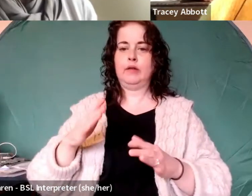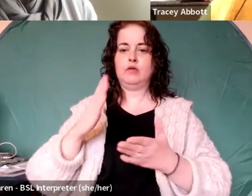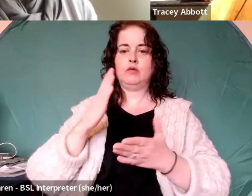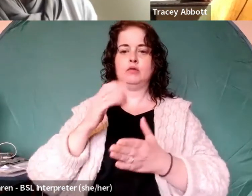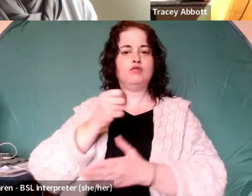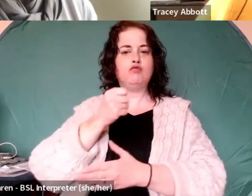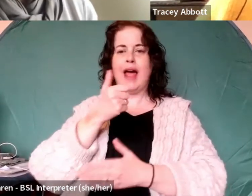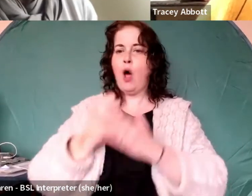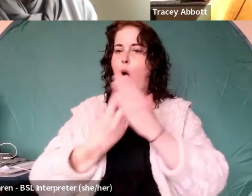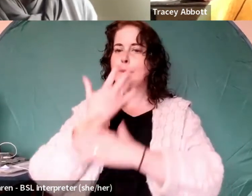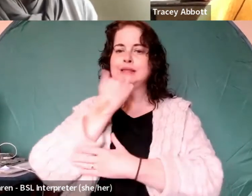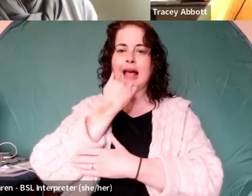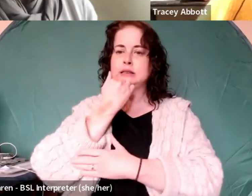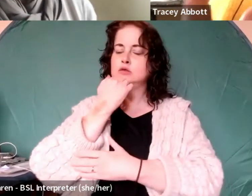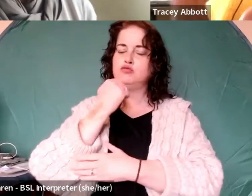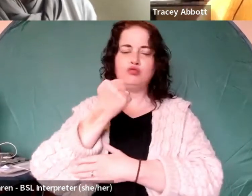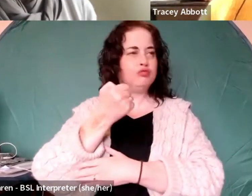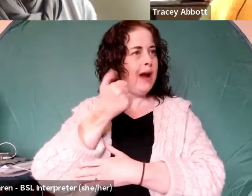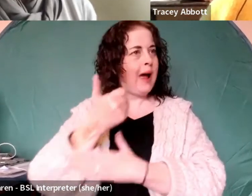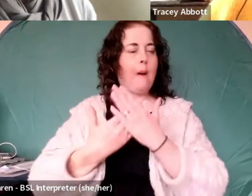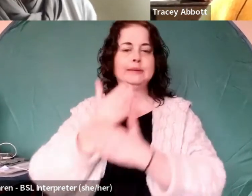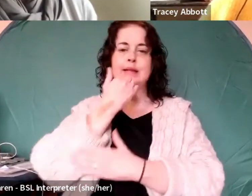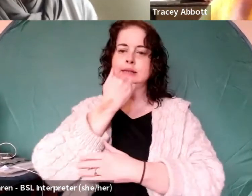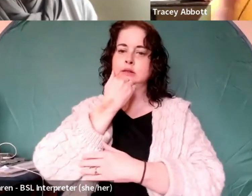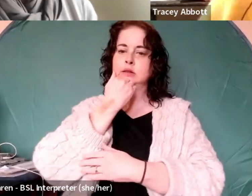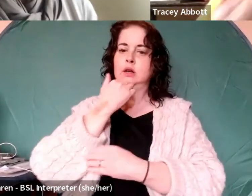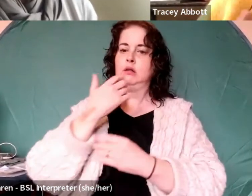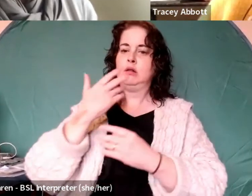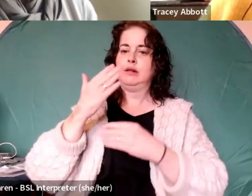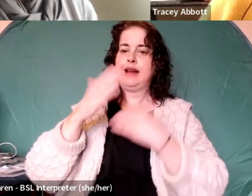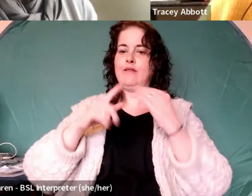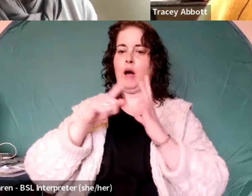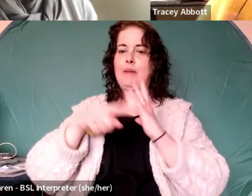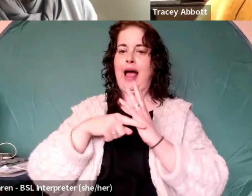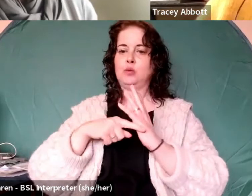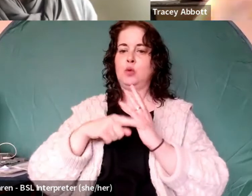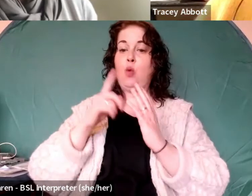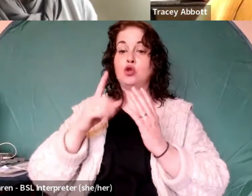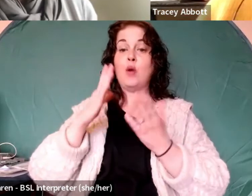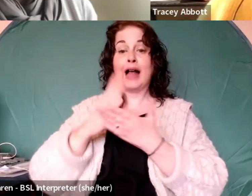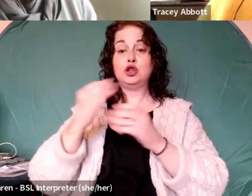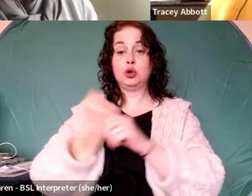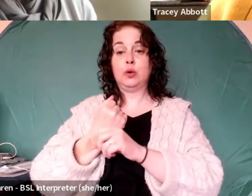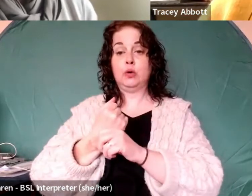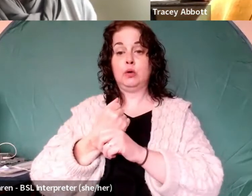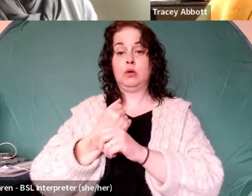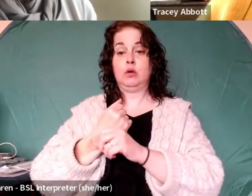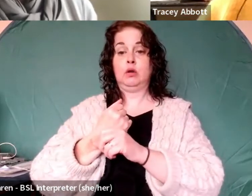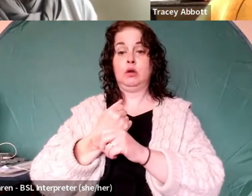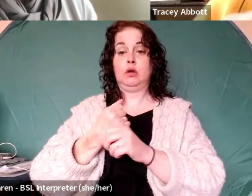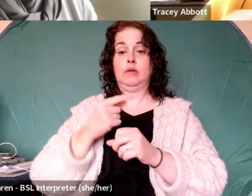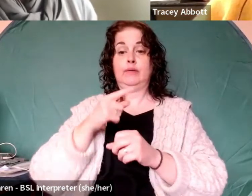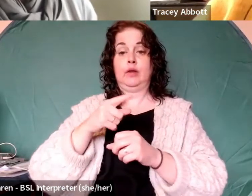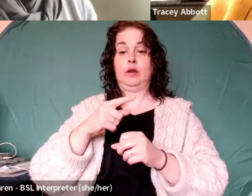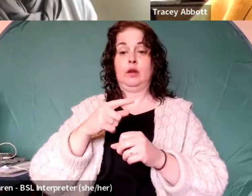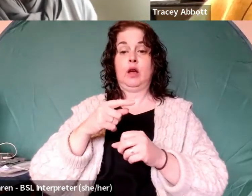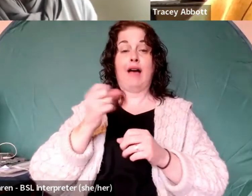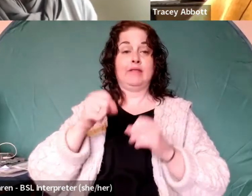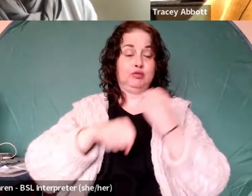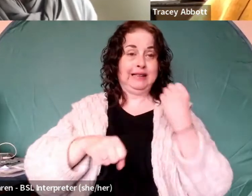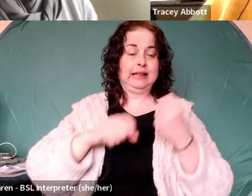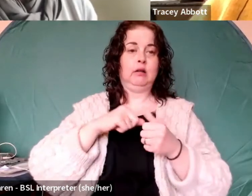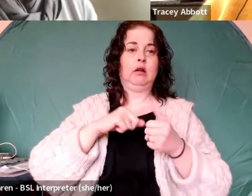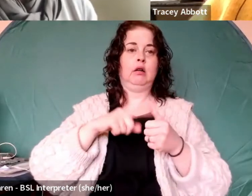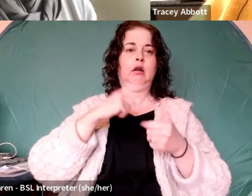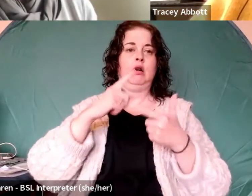rarely updated, ever updated. And they never seem to be about the outputs. It's all about the input. So it's, you've got to have a degree, you've